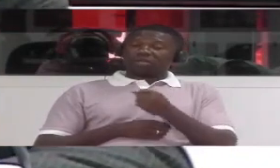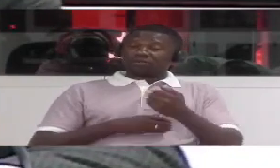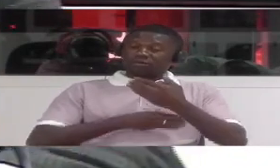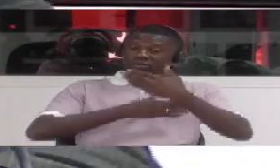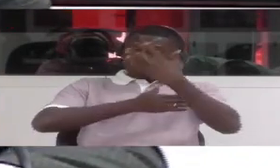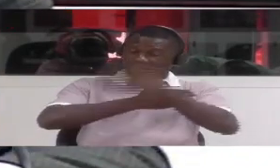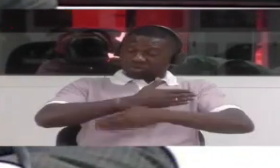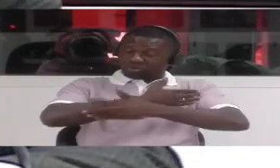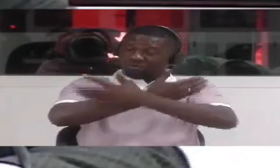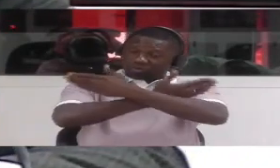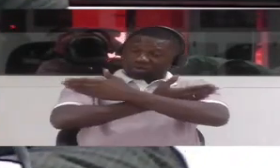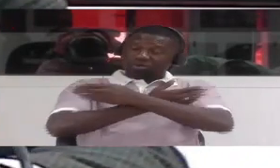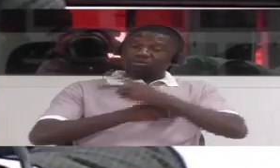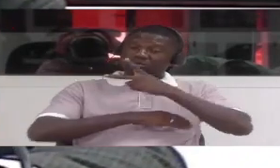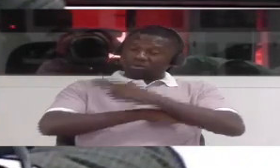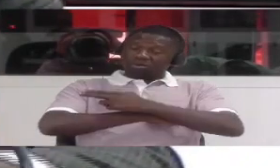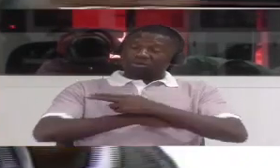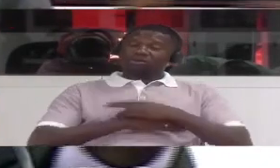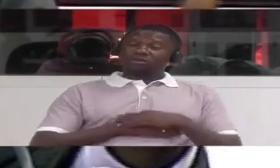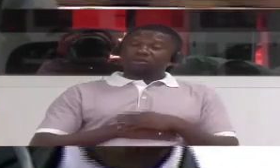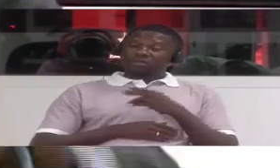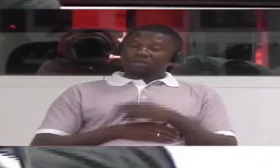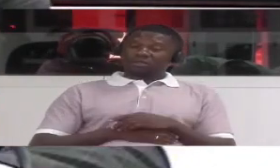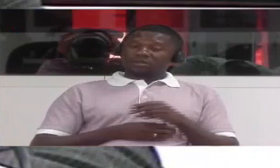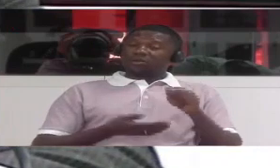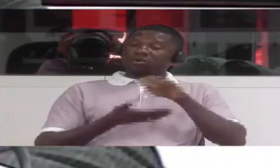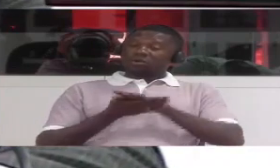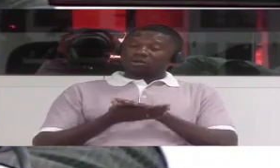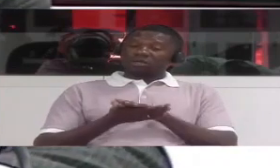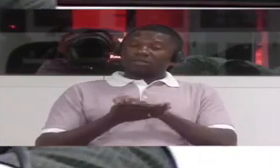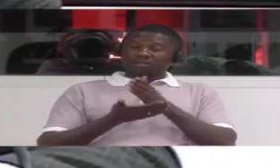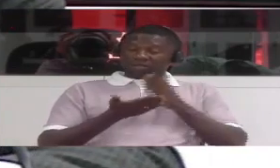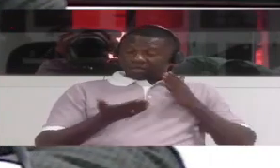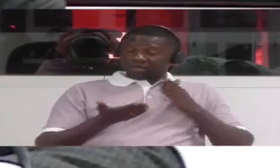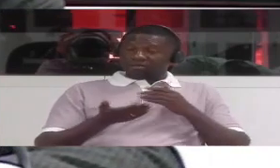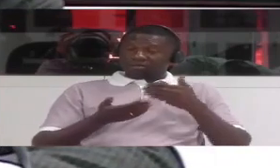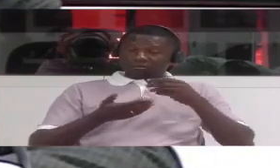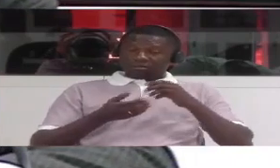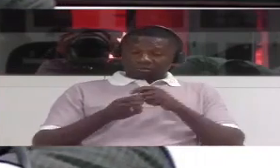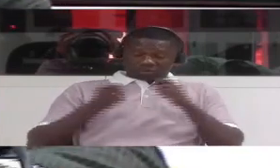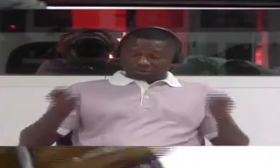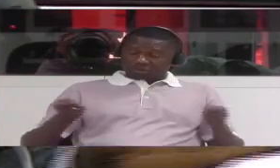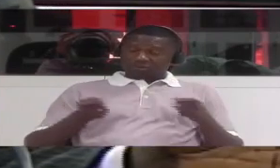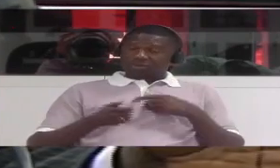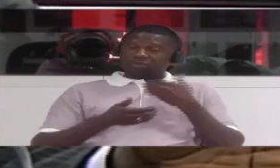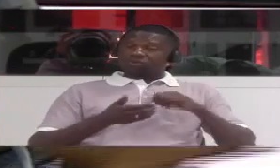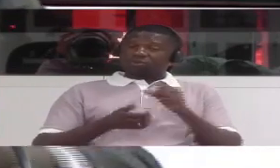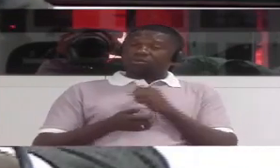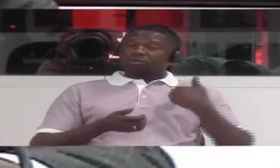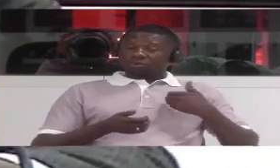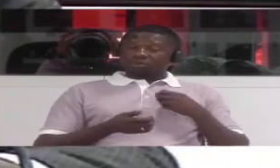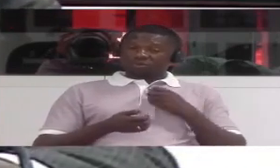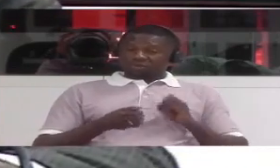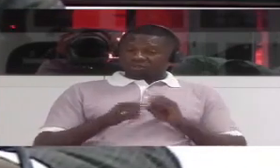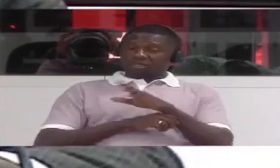to be IT wizard to be able to access those online papers. So I think what happened was some people send in their email addresses to the editor